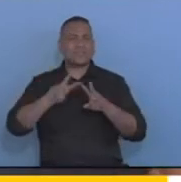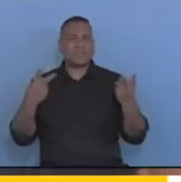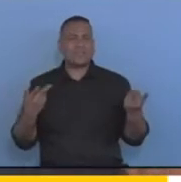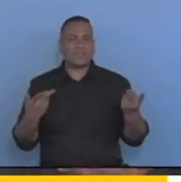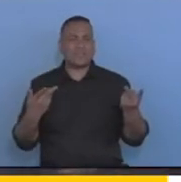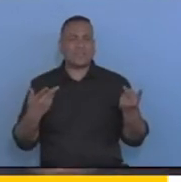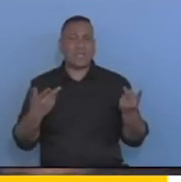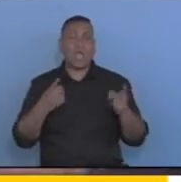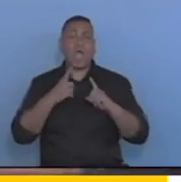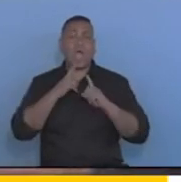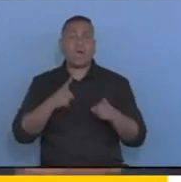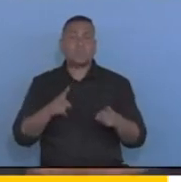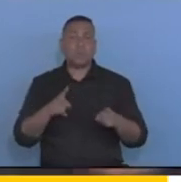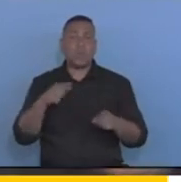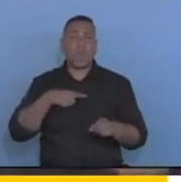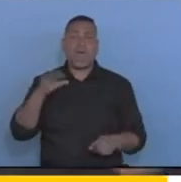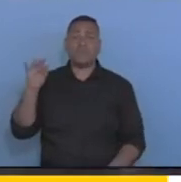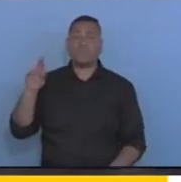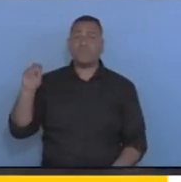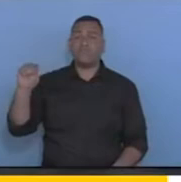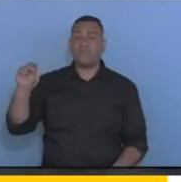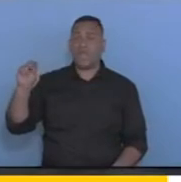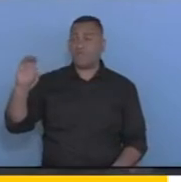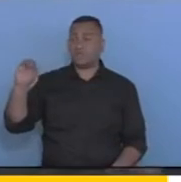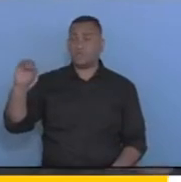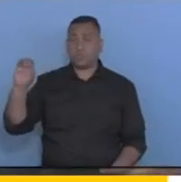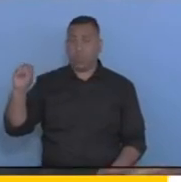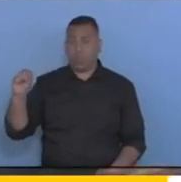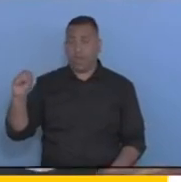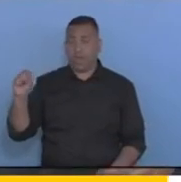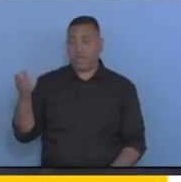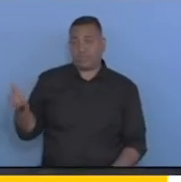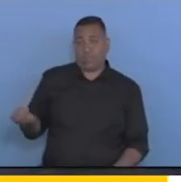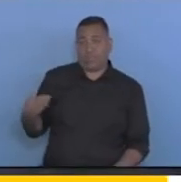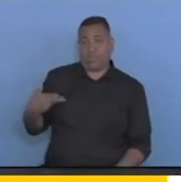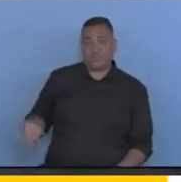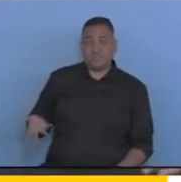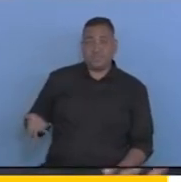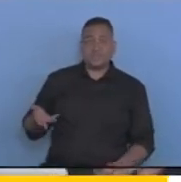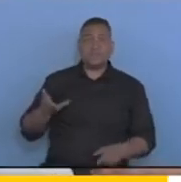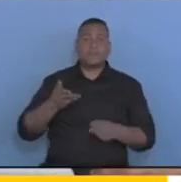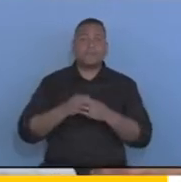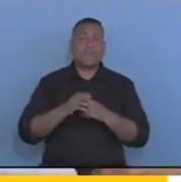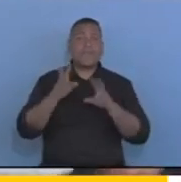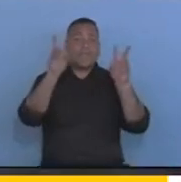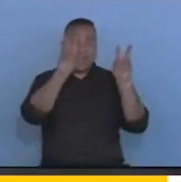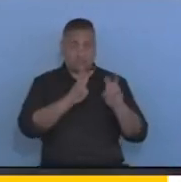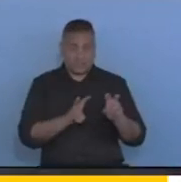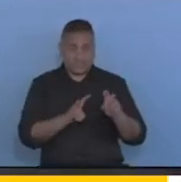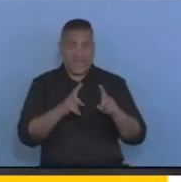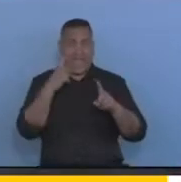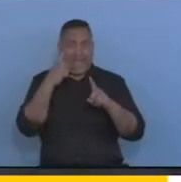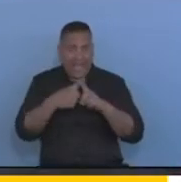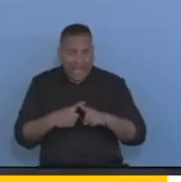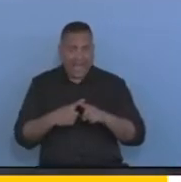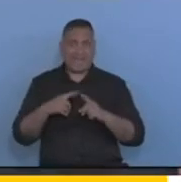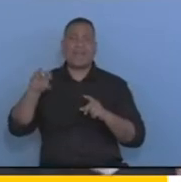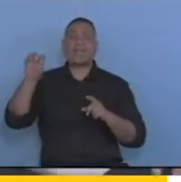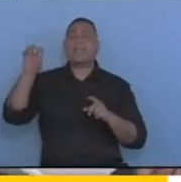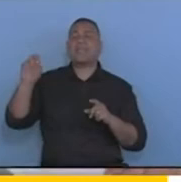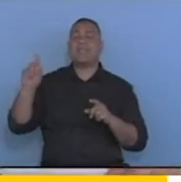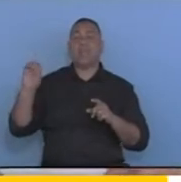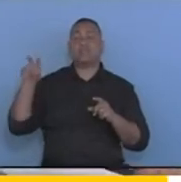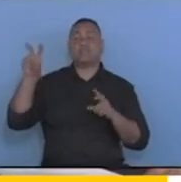down. He knows all of this. Yes. Firstly, electronics, electrical, different, right? Yes. See, one point for my